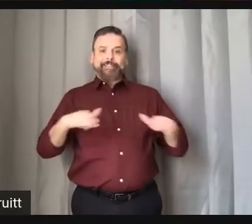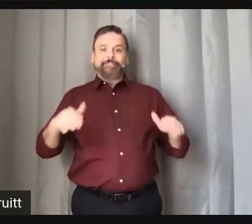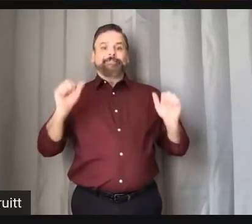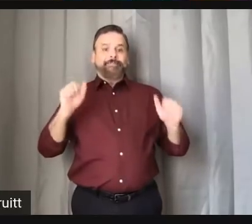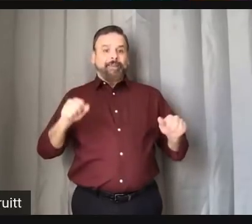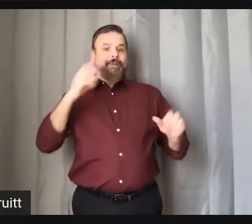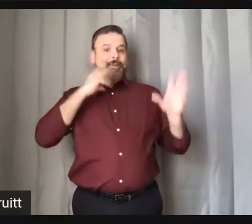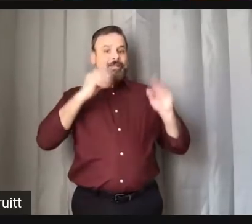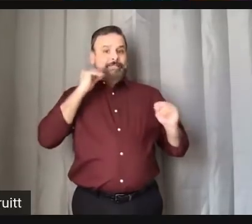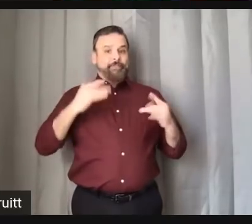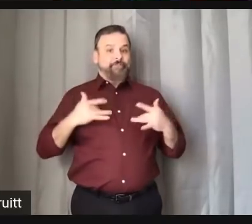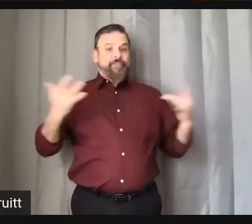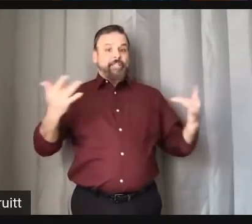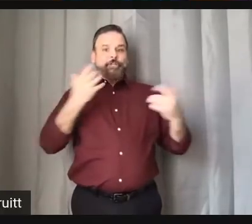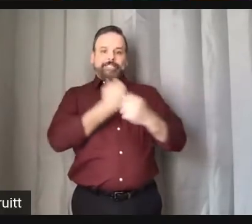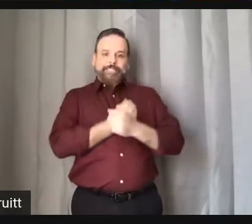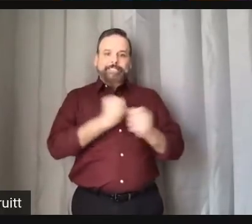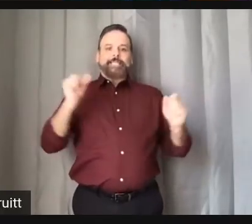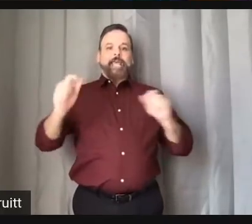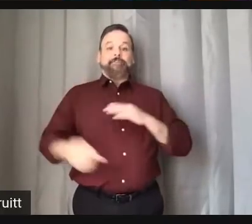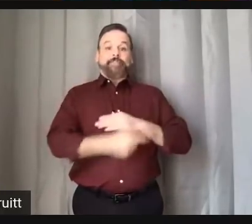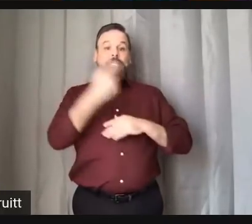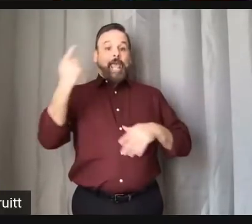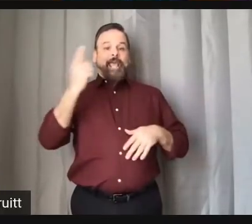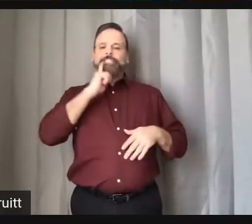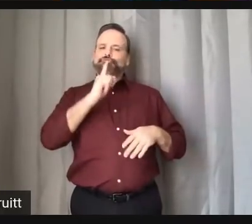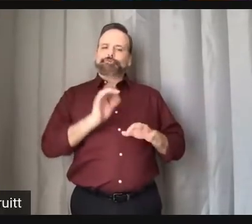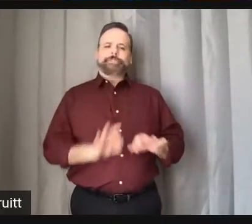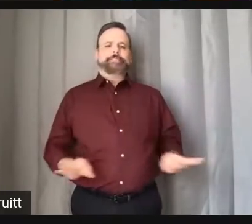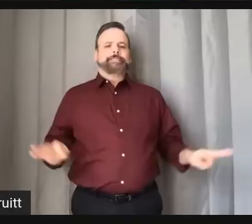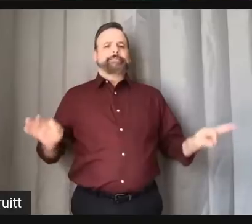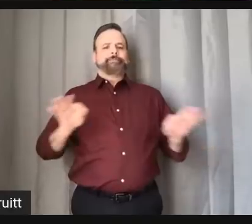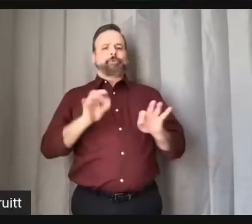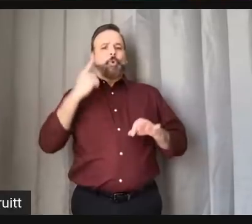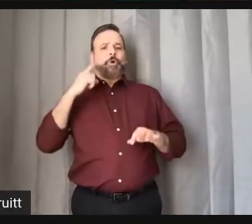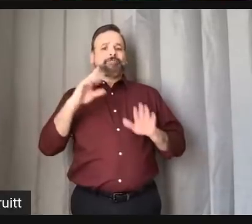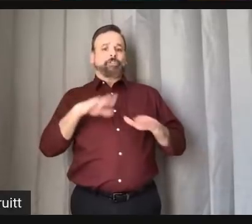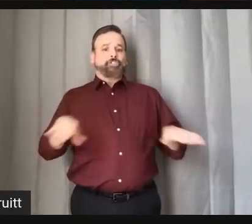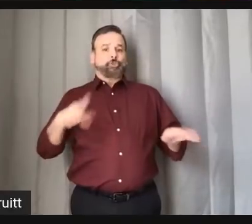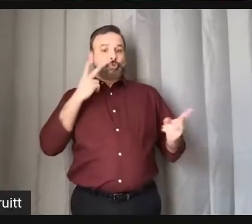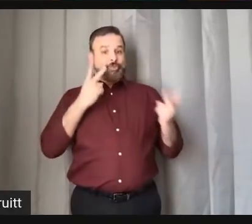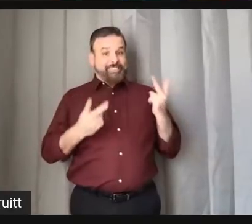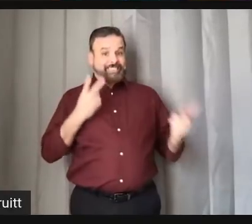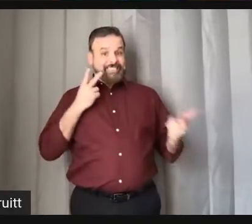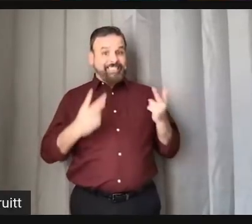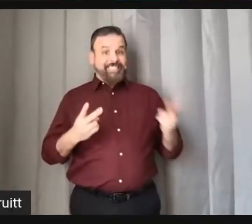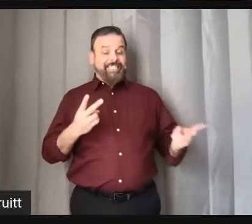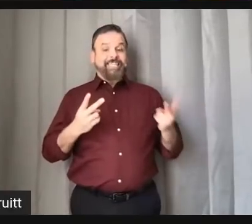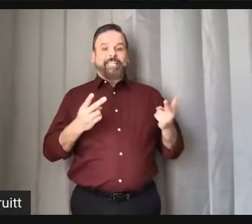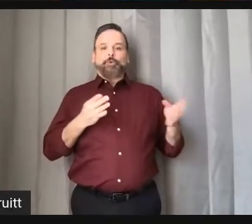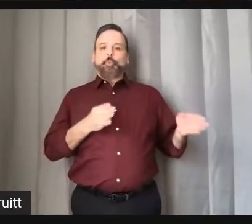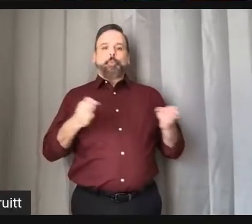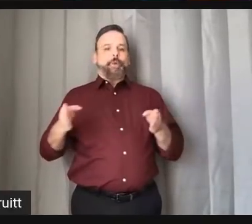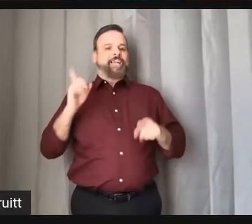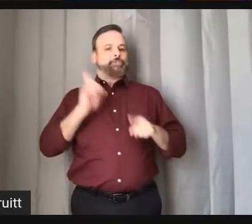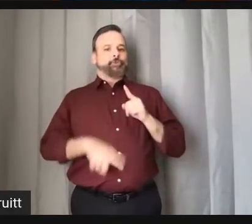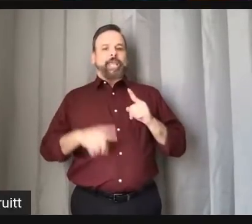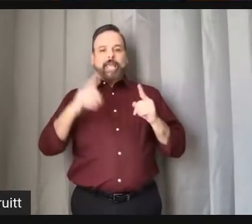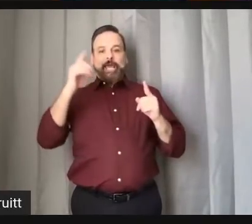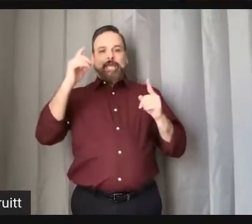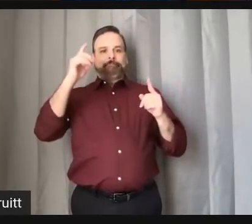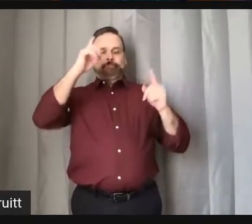adventures and save the day. That's really so important for you to, for kids to see in ways that you can't even imagine, you know?